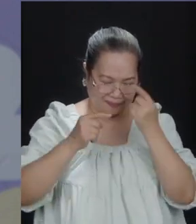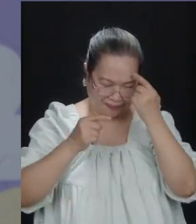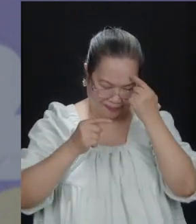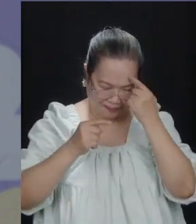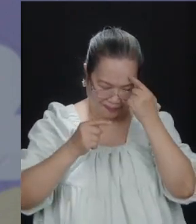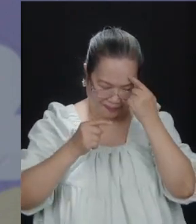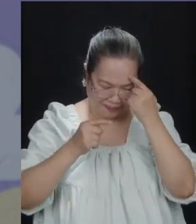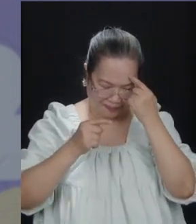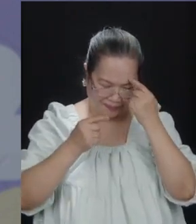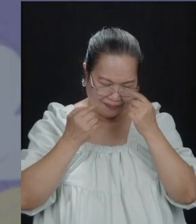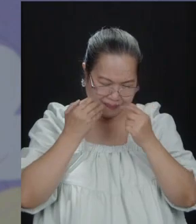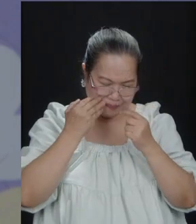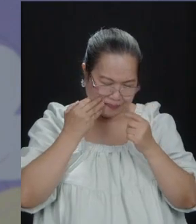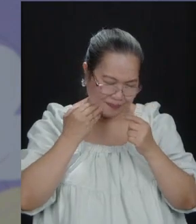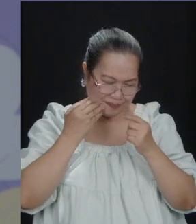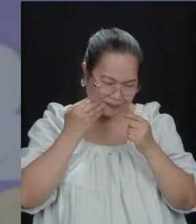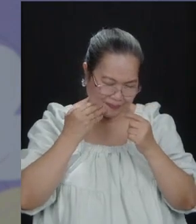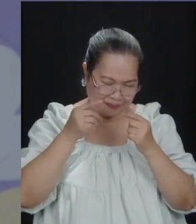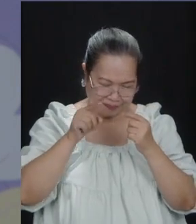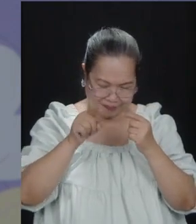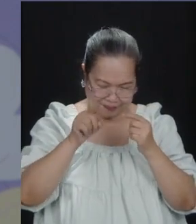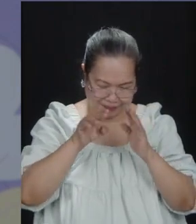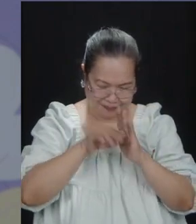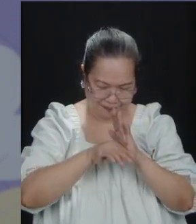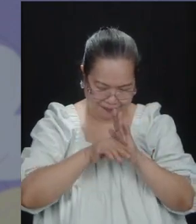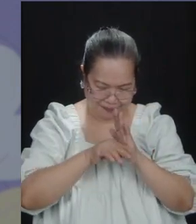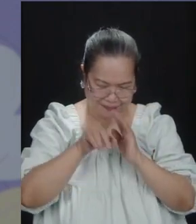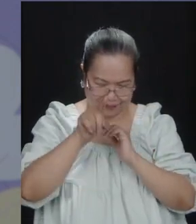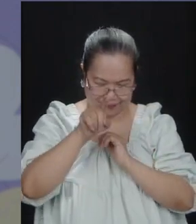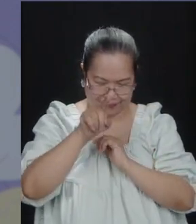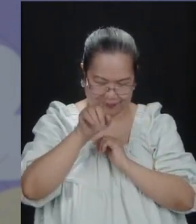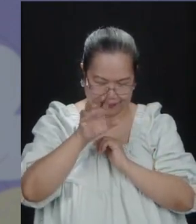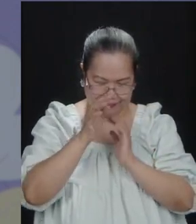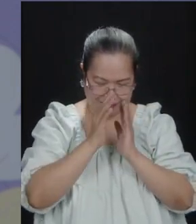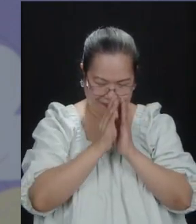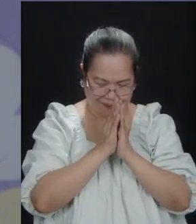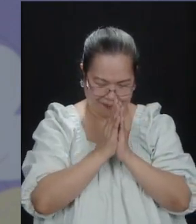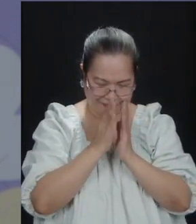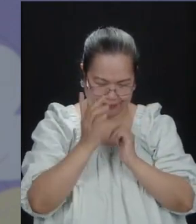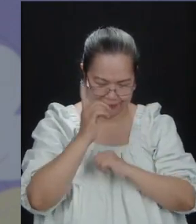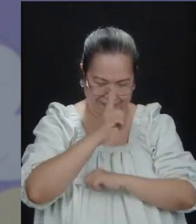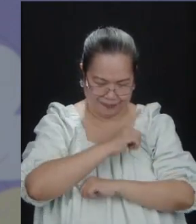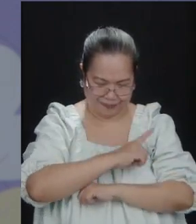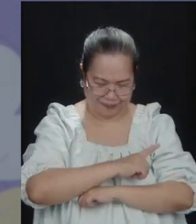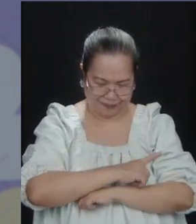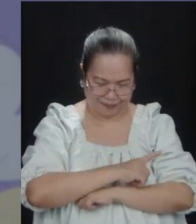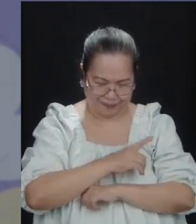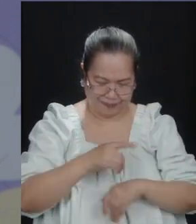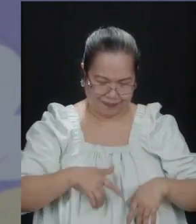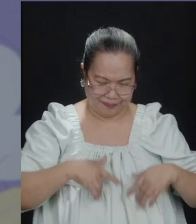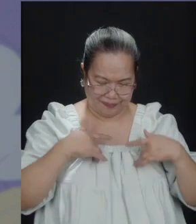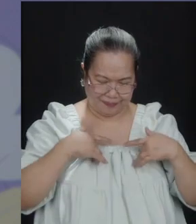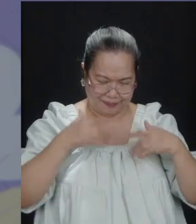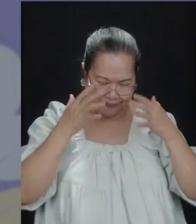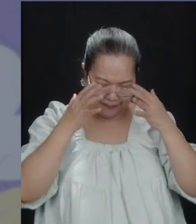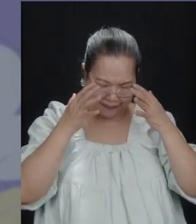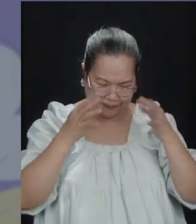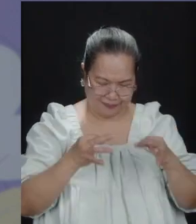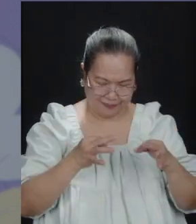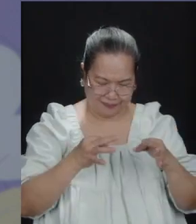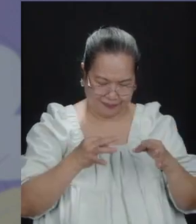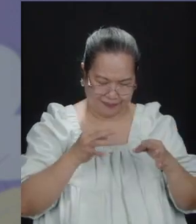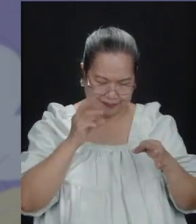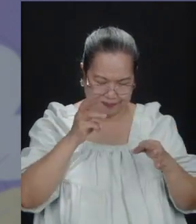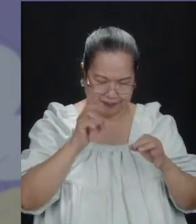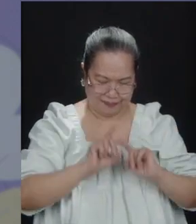any less of you. And so I pray, Father, that today life choices will